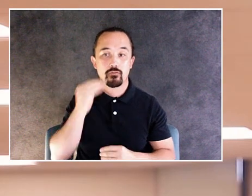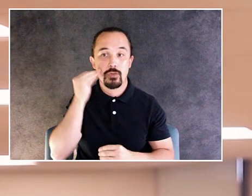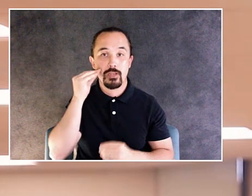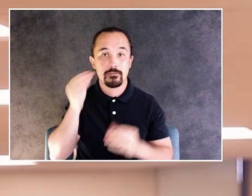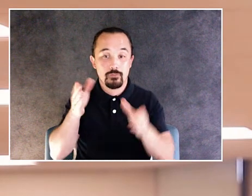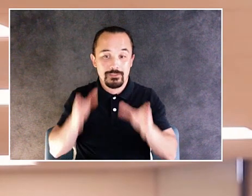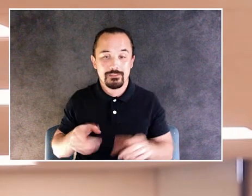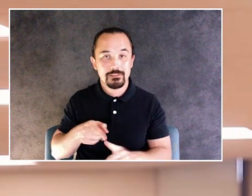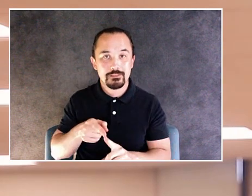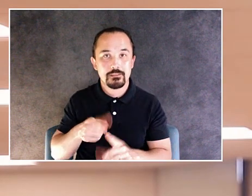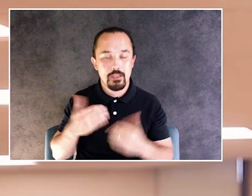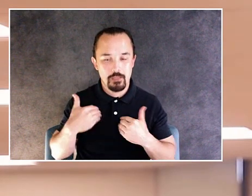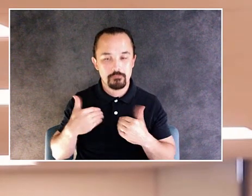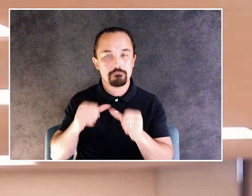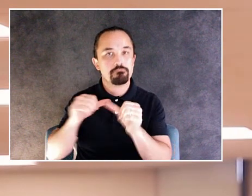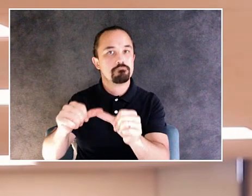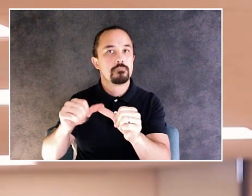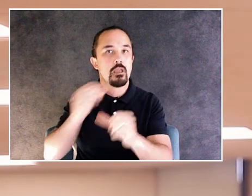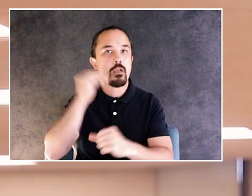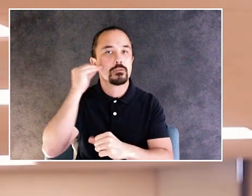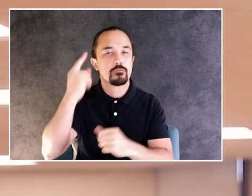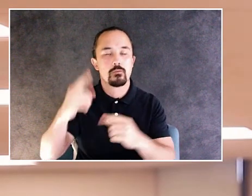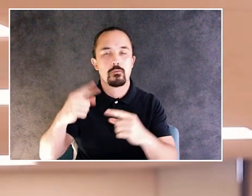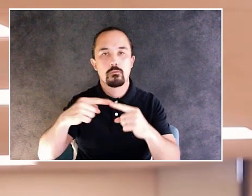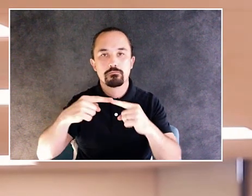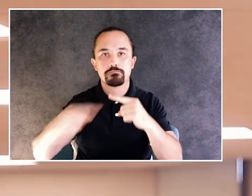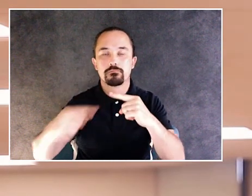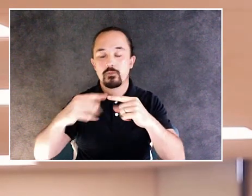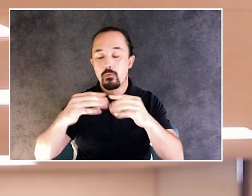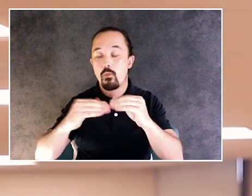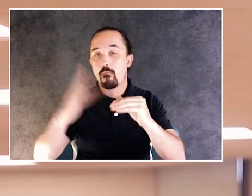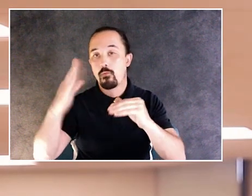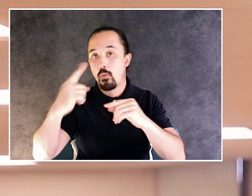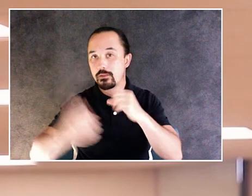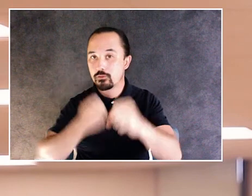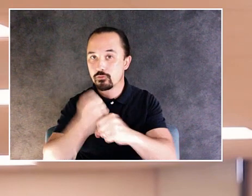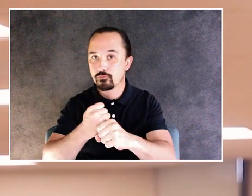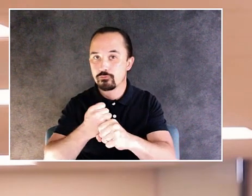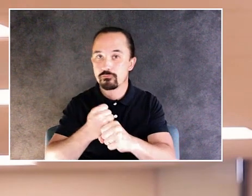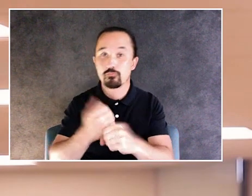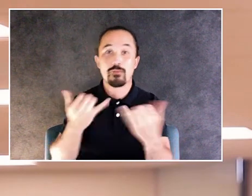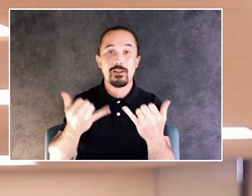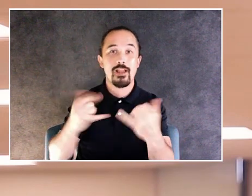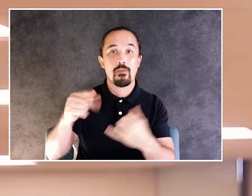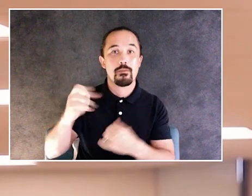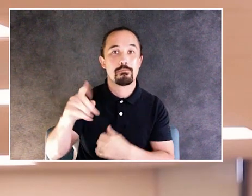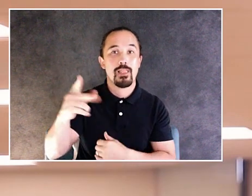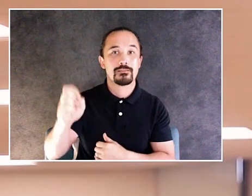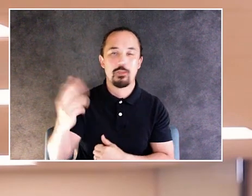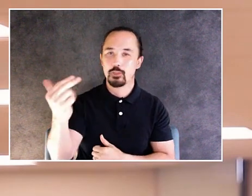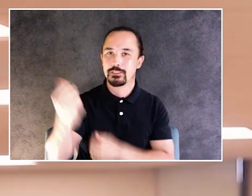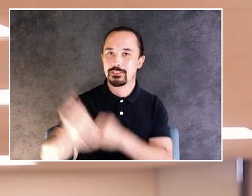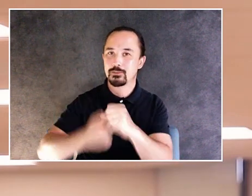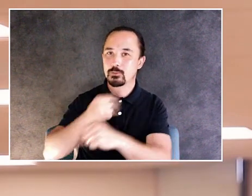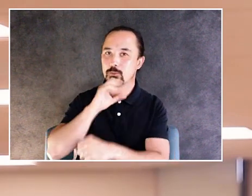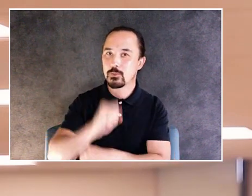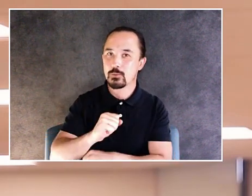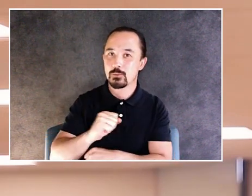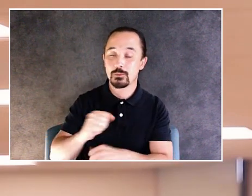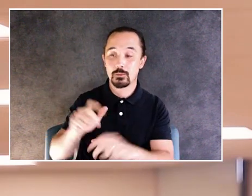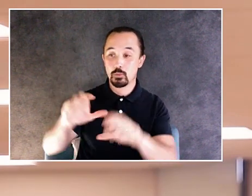stable housing for 1 year or longer. The place is now 13 years old. The population served has changed over